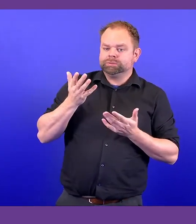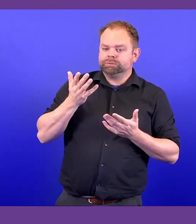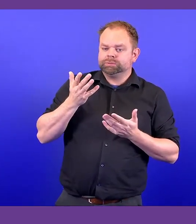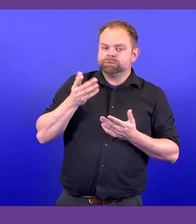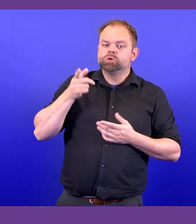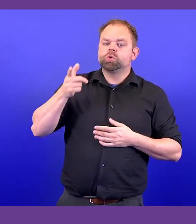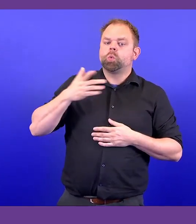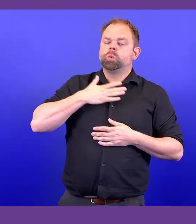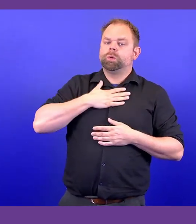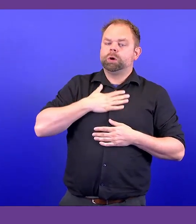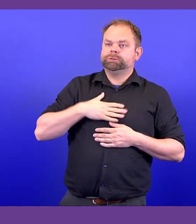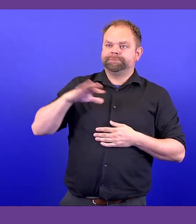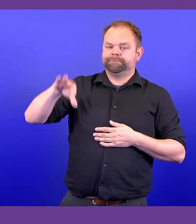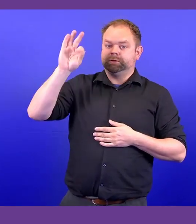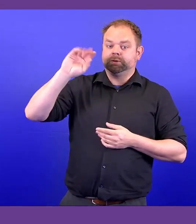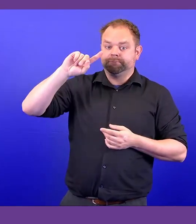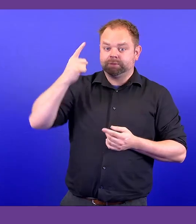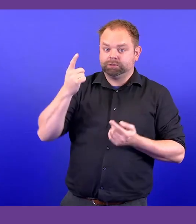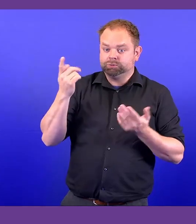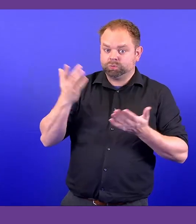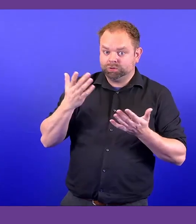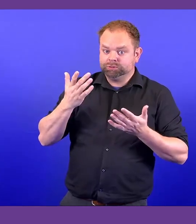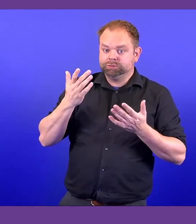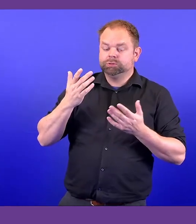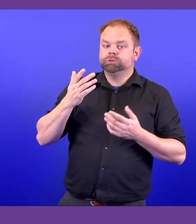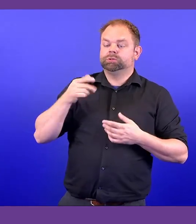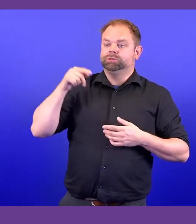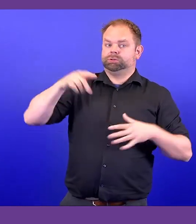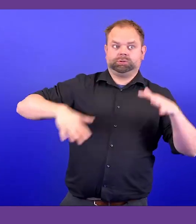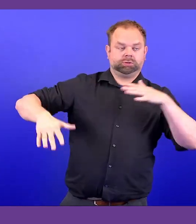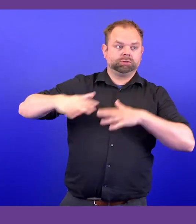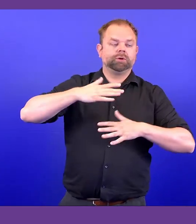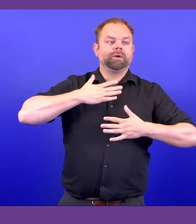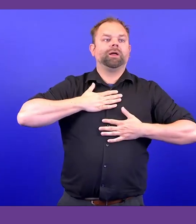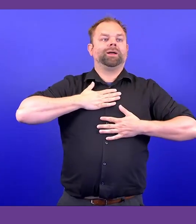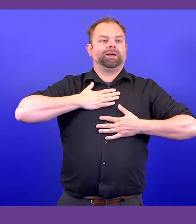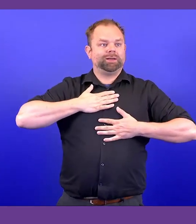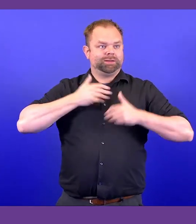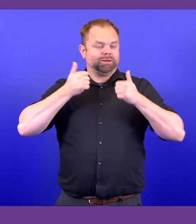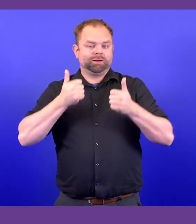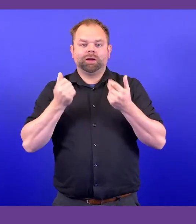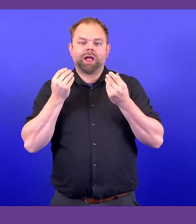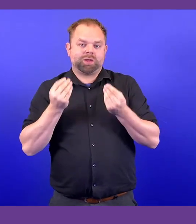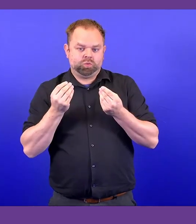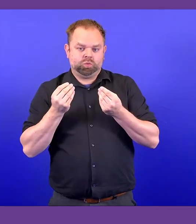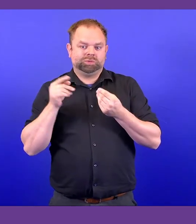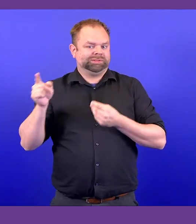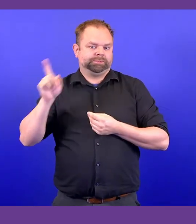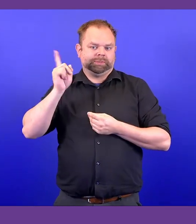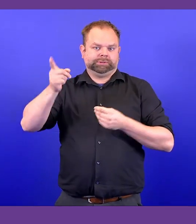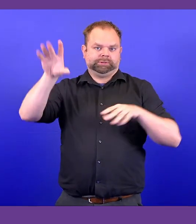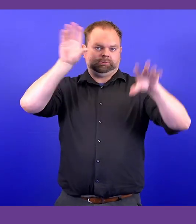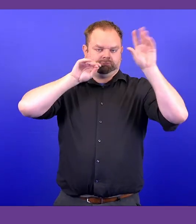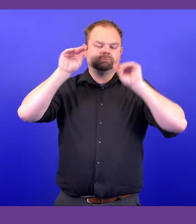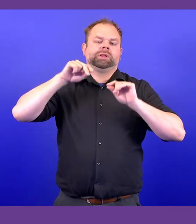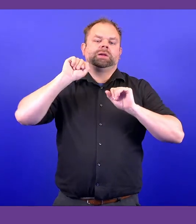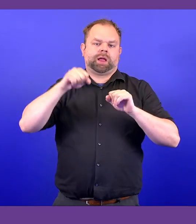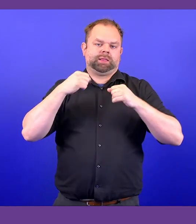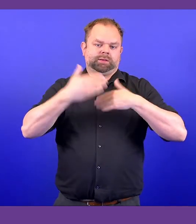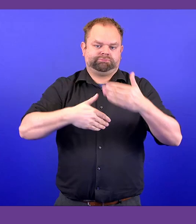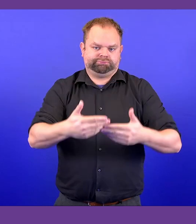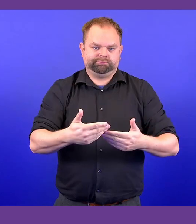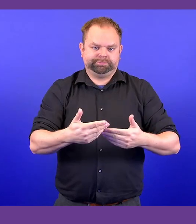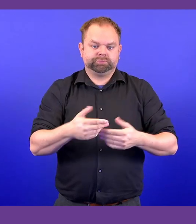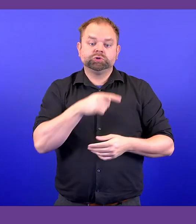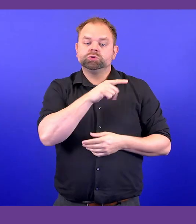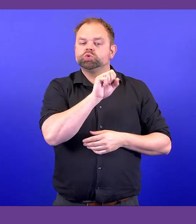do. Marie, can I turn to you for your perception on the biggest challenges still? Thank you. Yeah, I